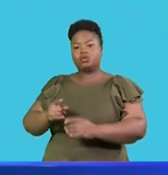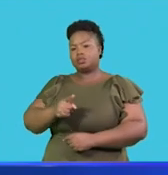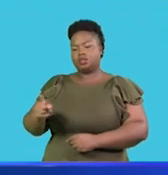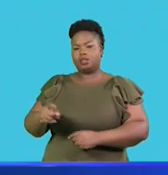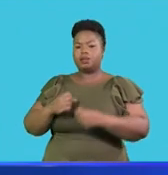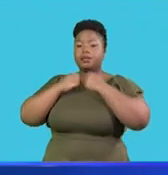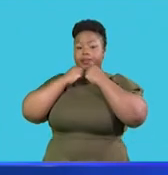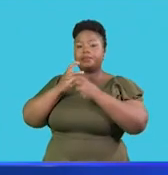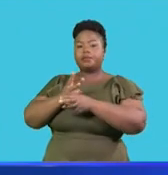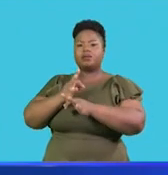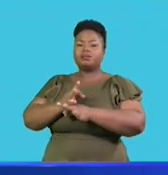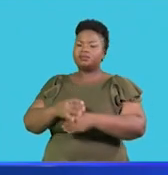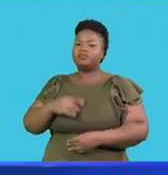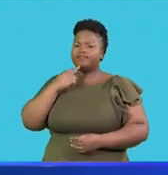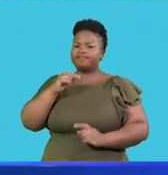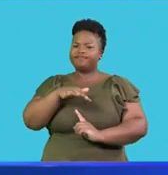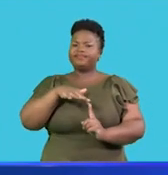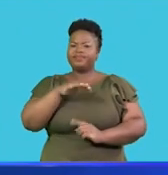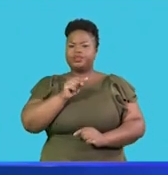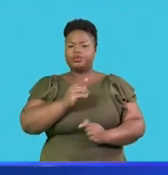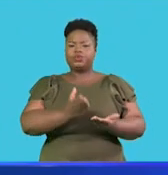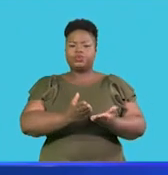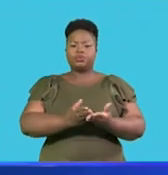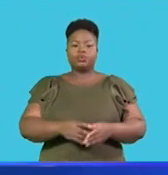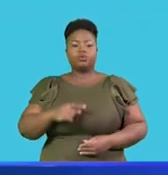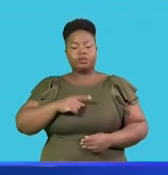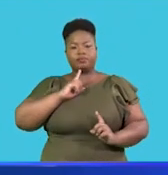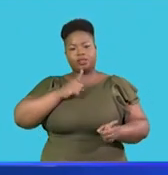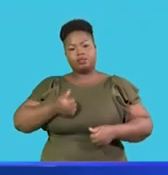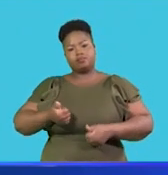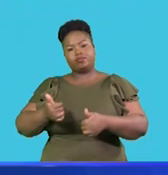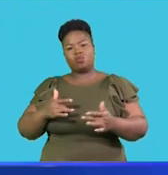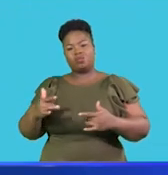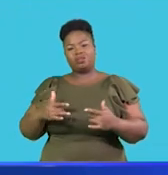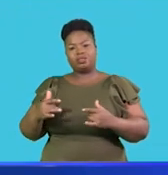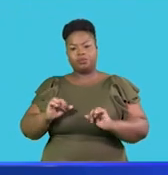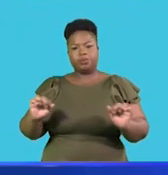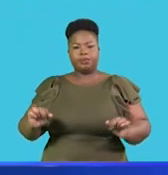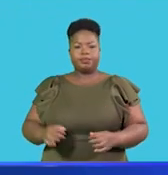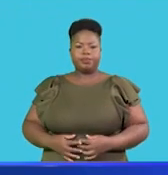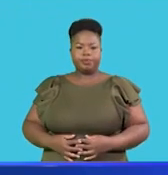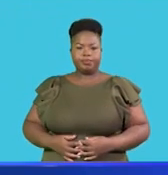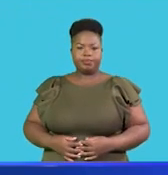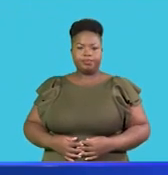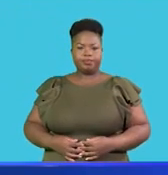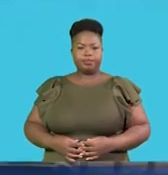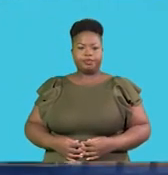ho kgentshwa ke maemo sekolong sena. Sello boholo ke karabelo dilong tsa bona ka polokeho le tshireletso ya baithuti.